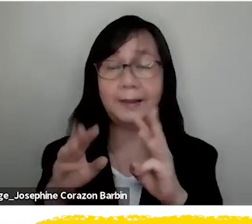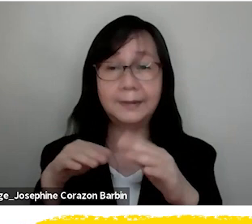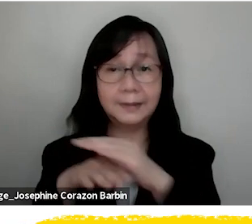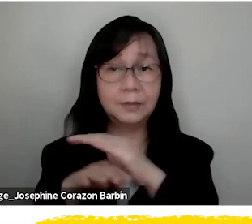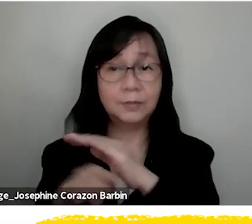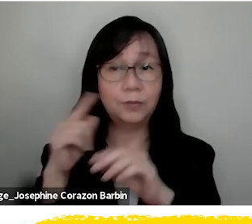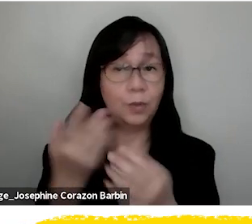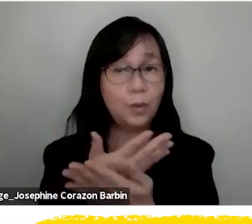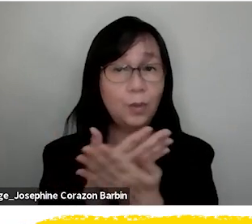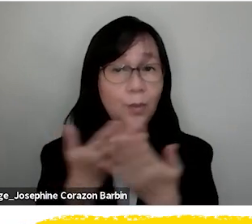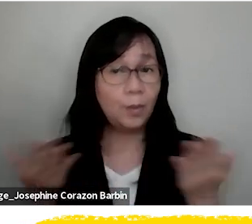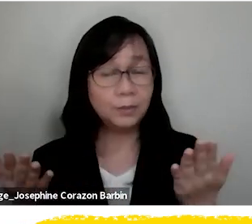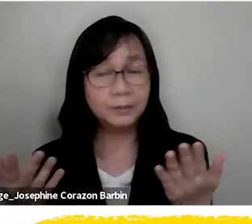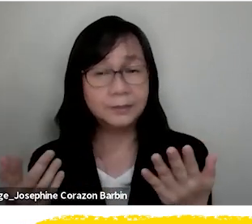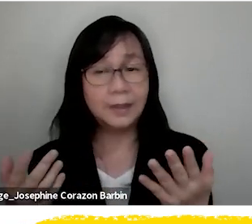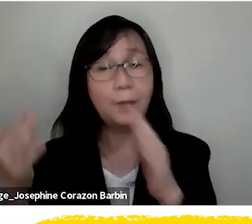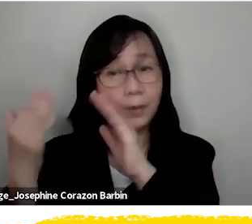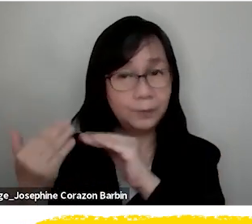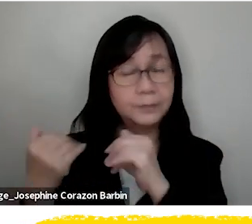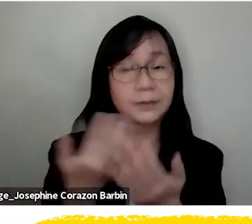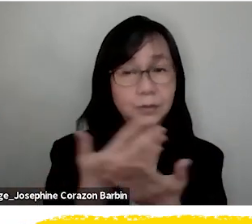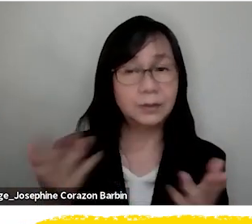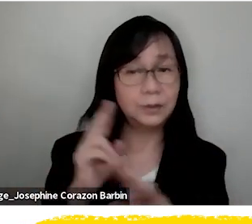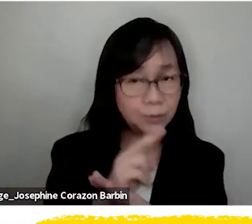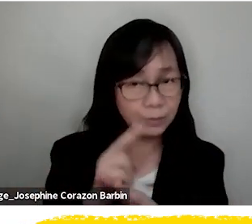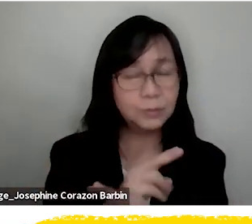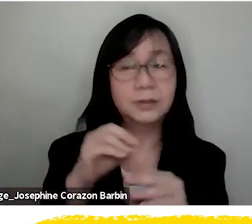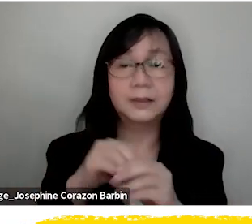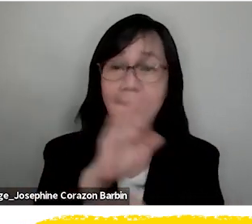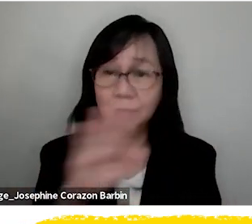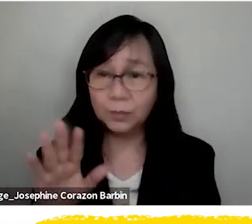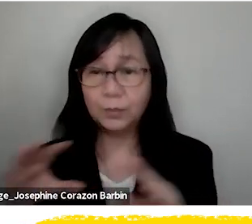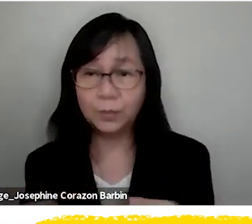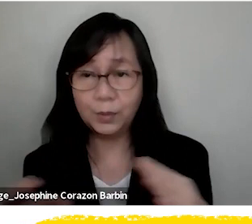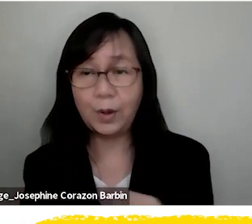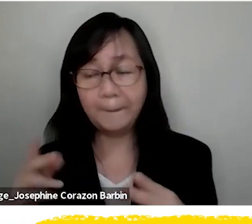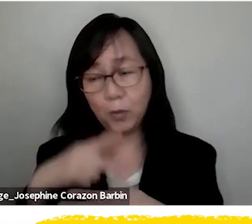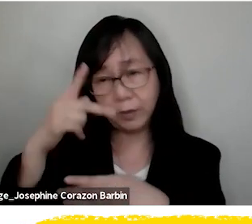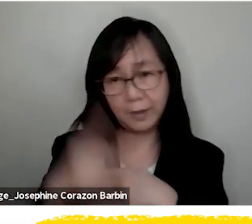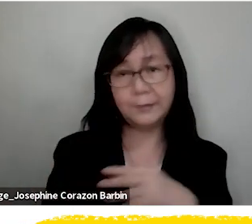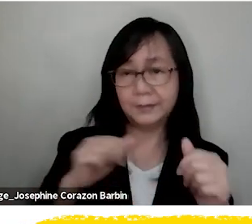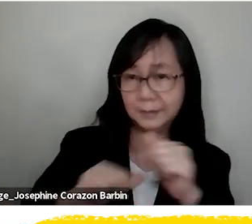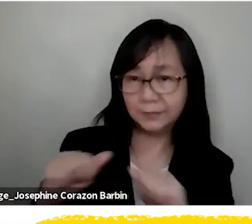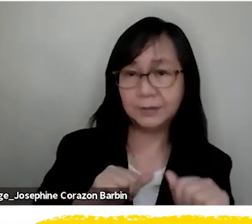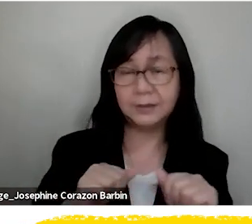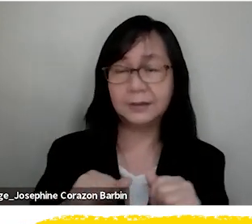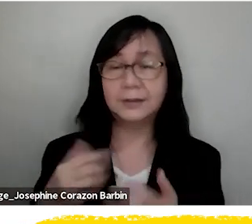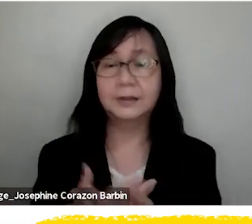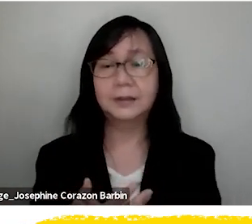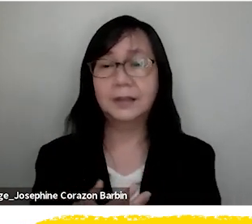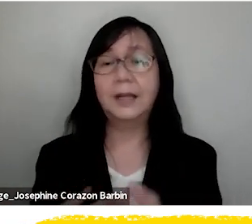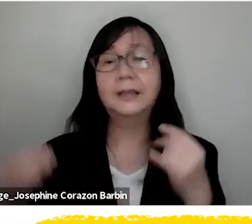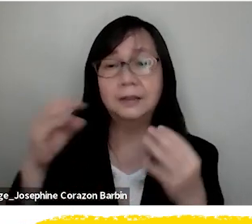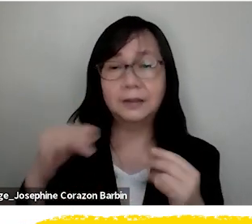all, that we hope you can use in your work, in your programs, in your activities. You can include it